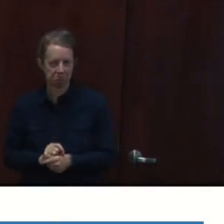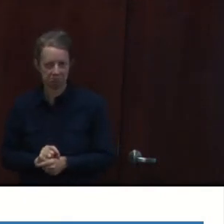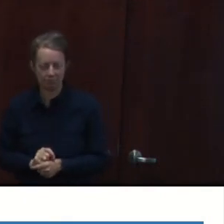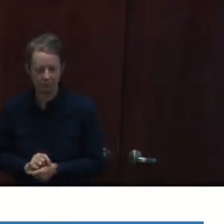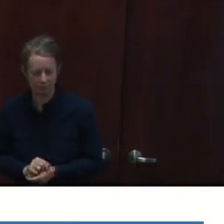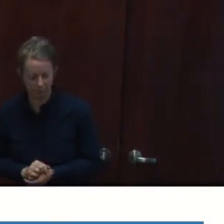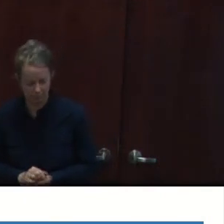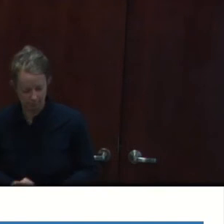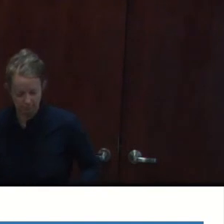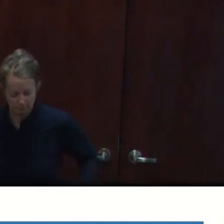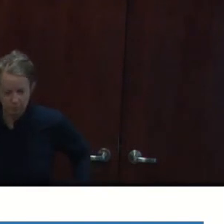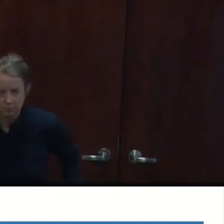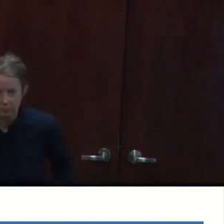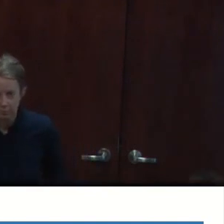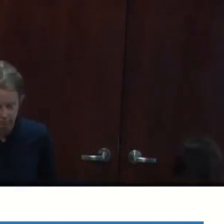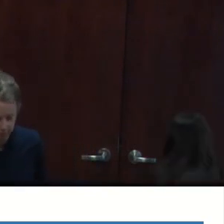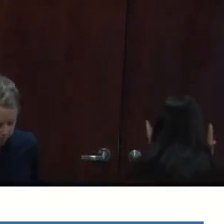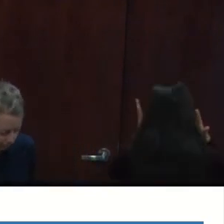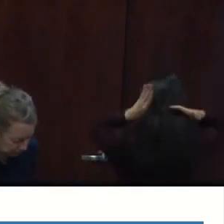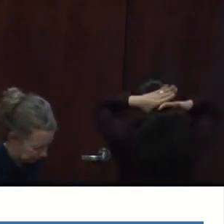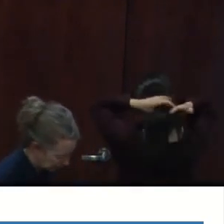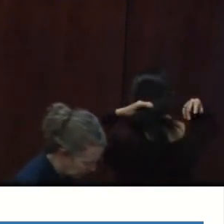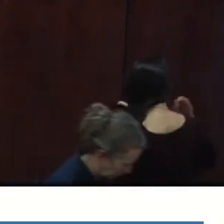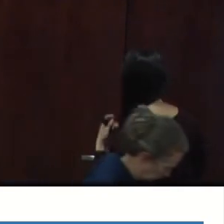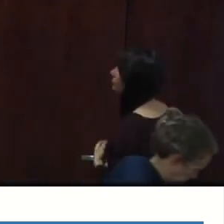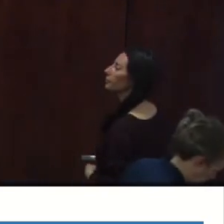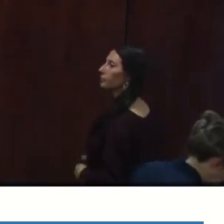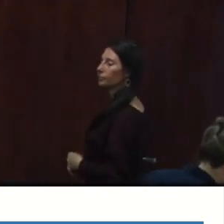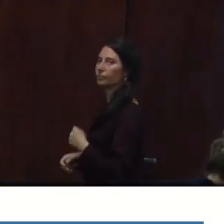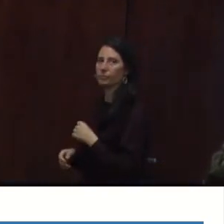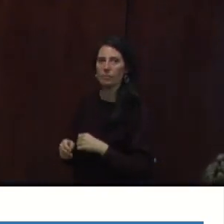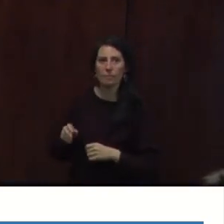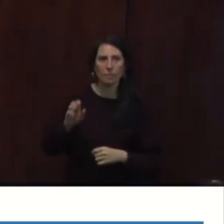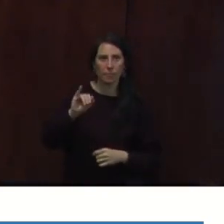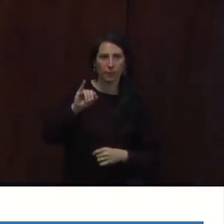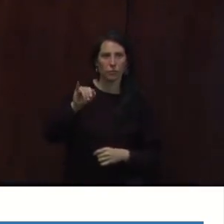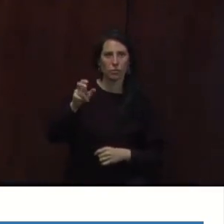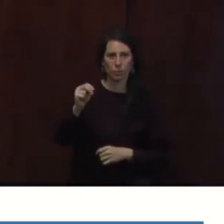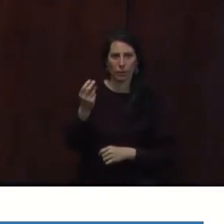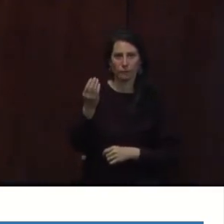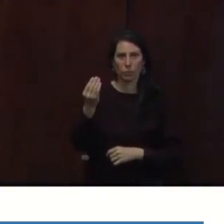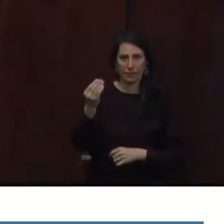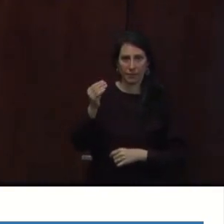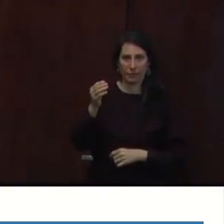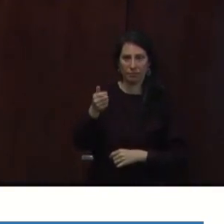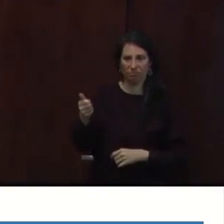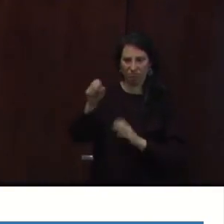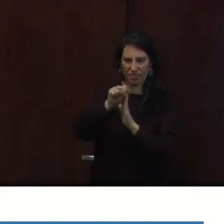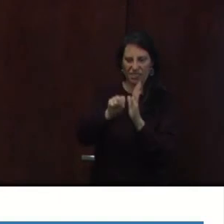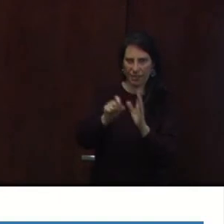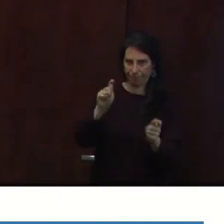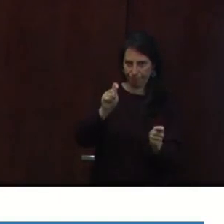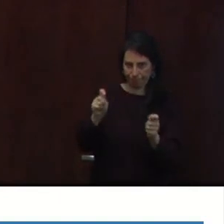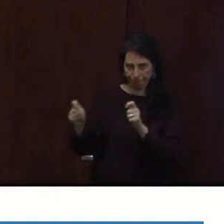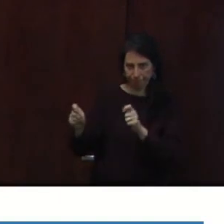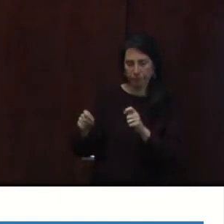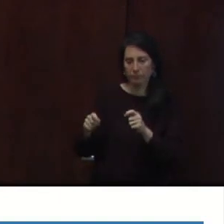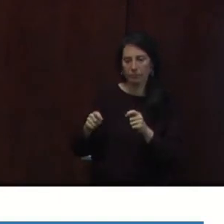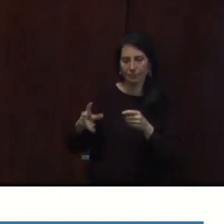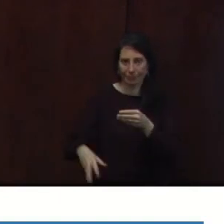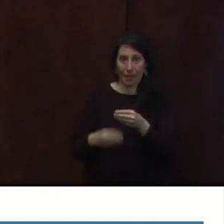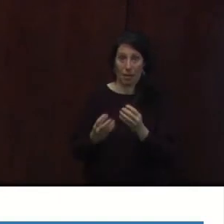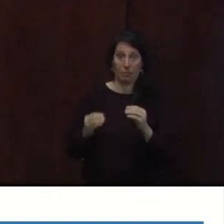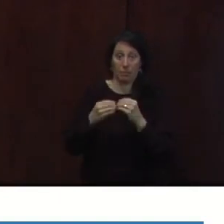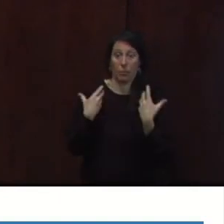So on January 14th, NCDHHS did recalibrate the guidance, and it did expand some of those healthcare